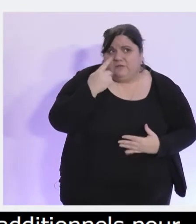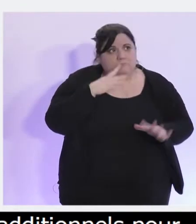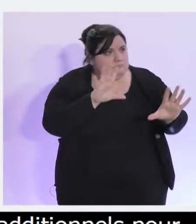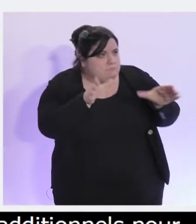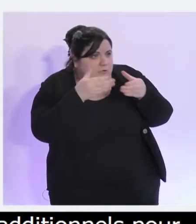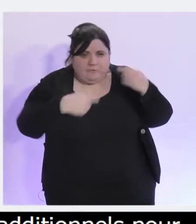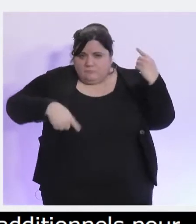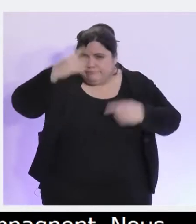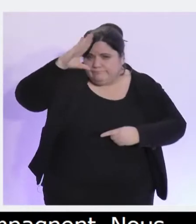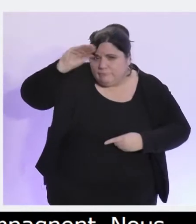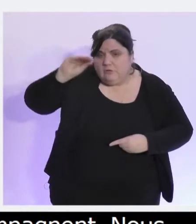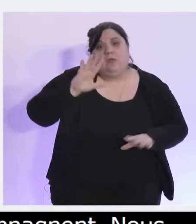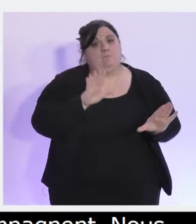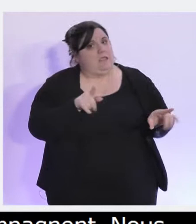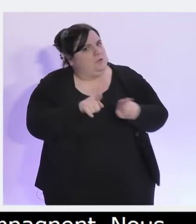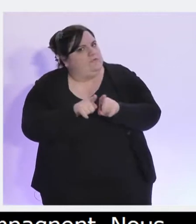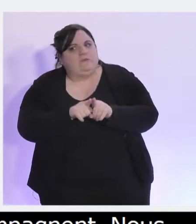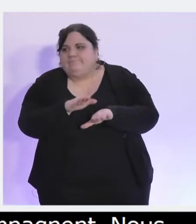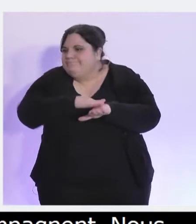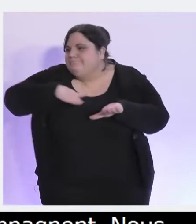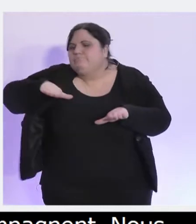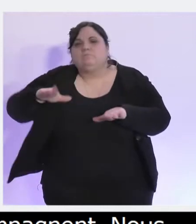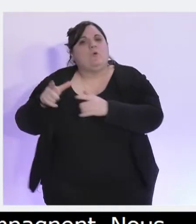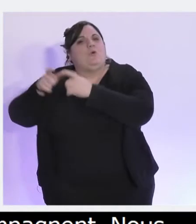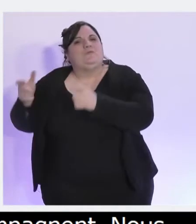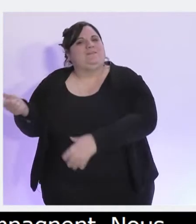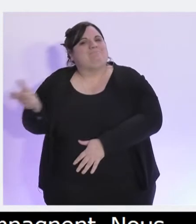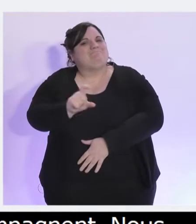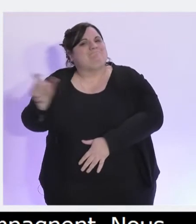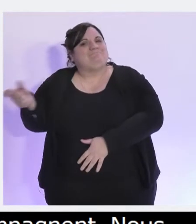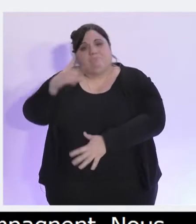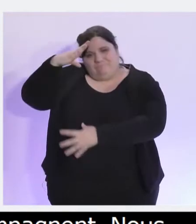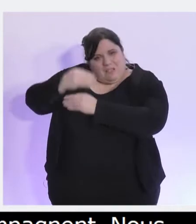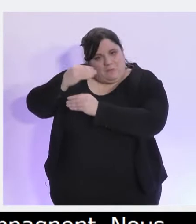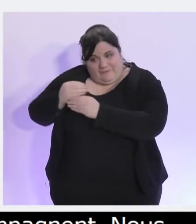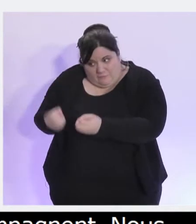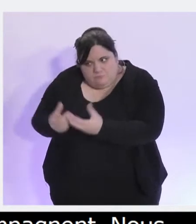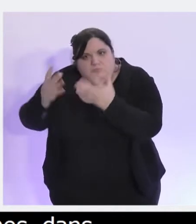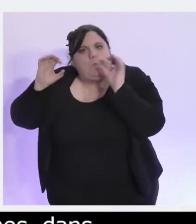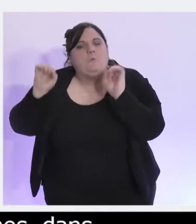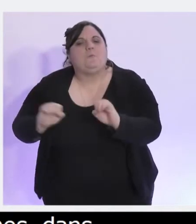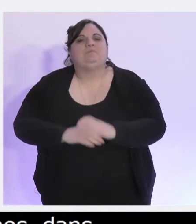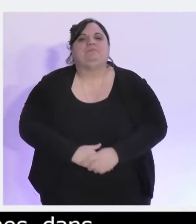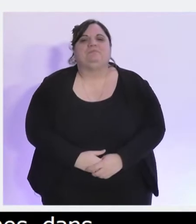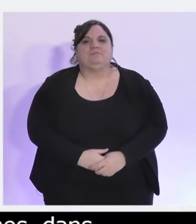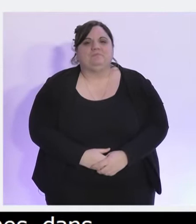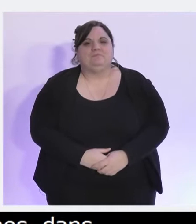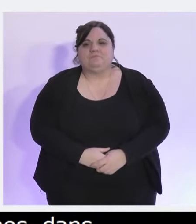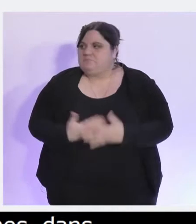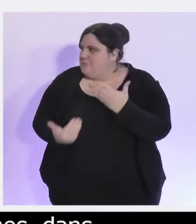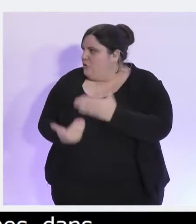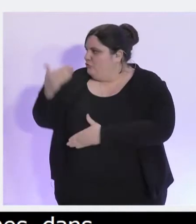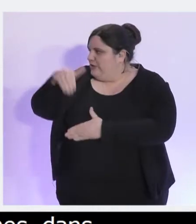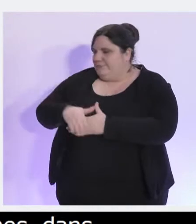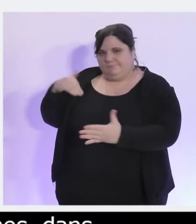professional training, but also by encouraging their access to learning. So this